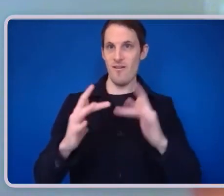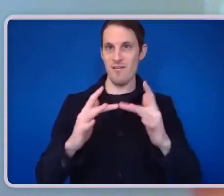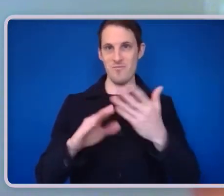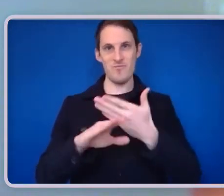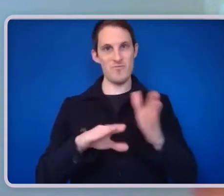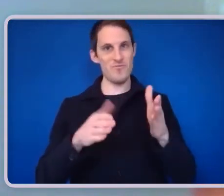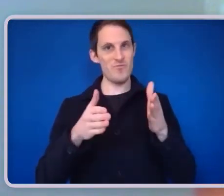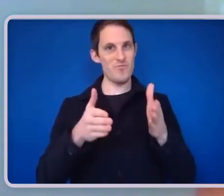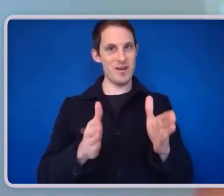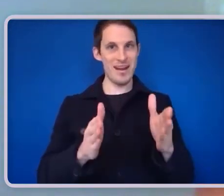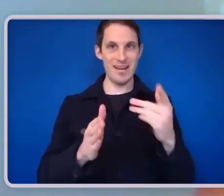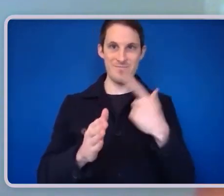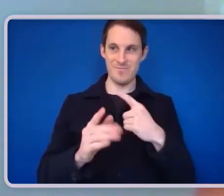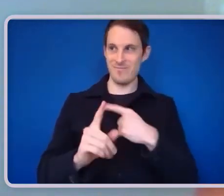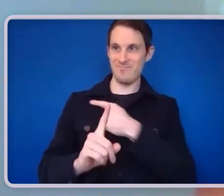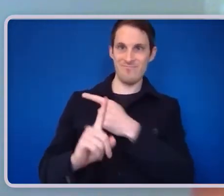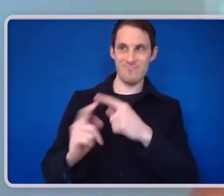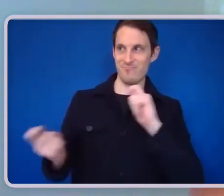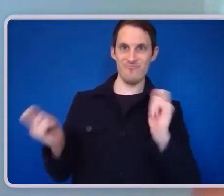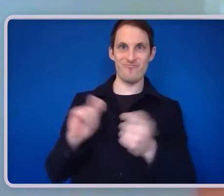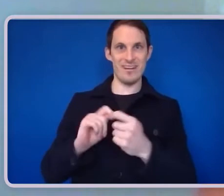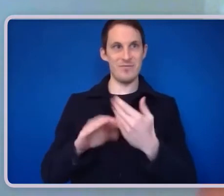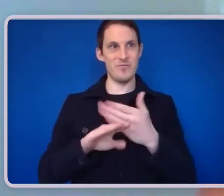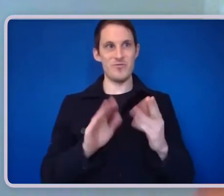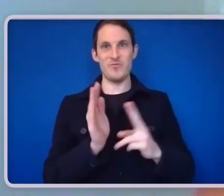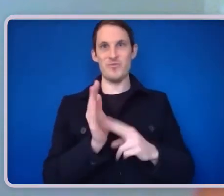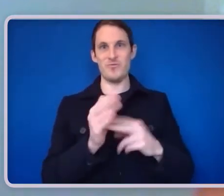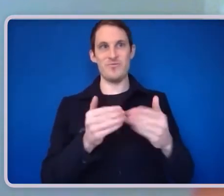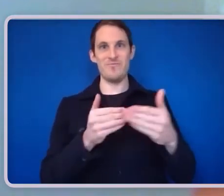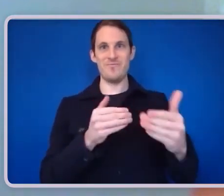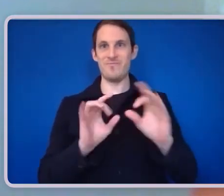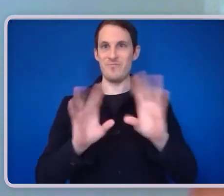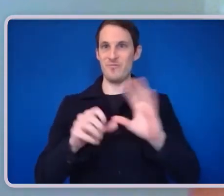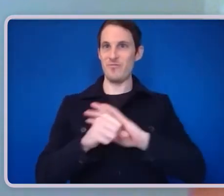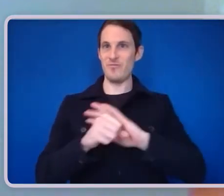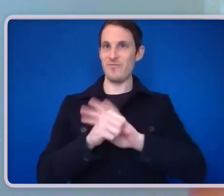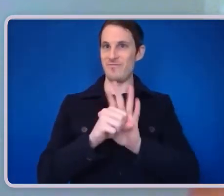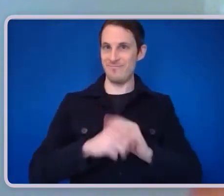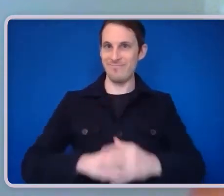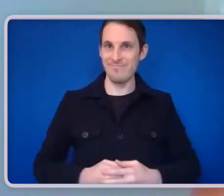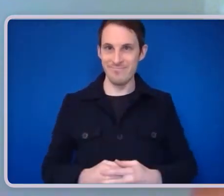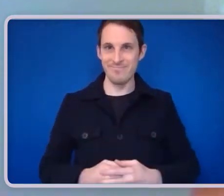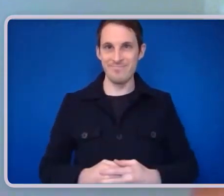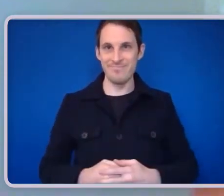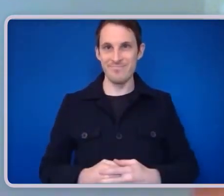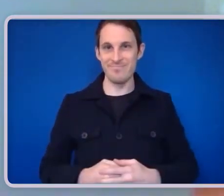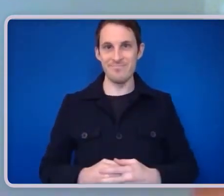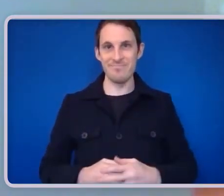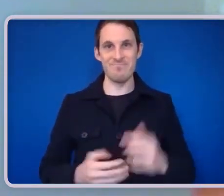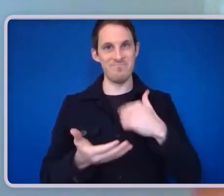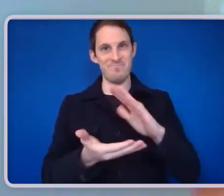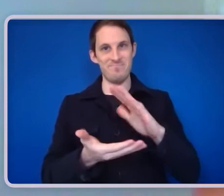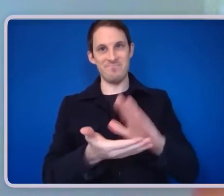new normal that we find ourselves in due to COVID-19. We are pleased to be able to still bring